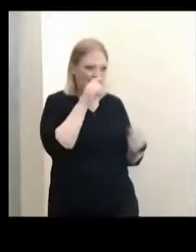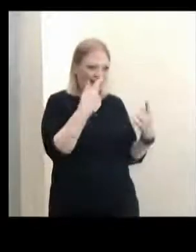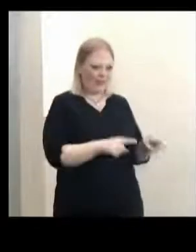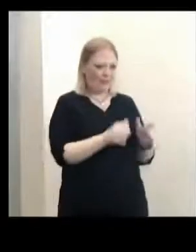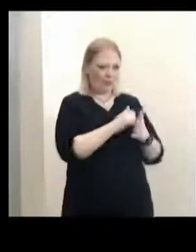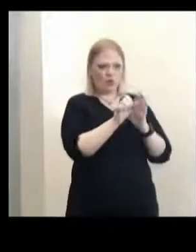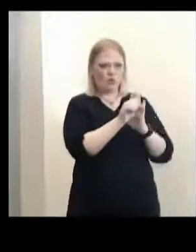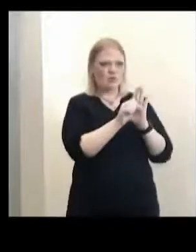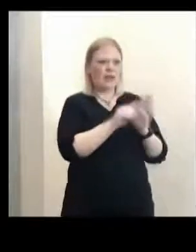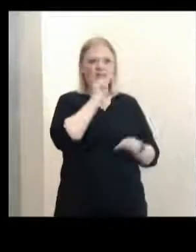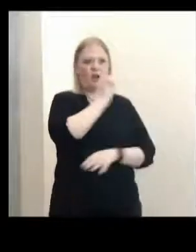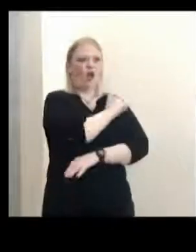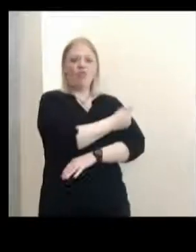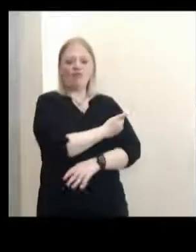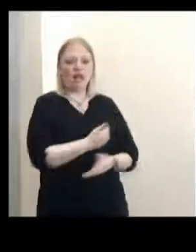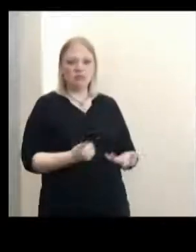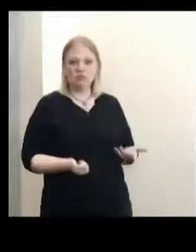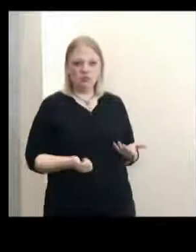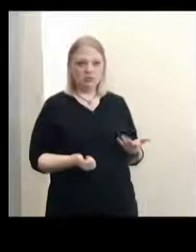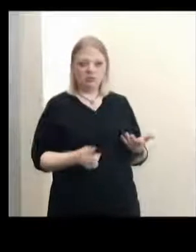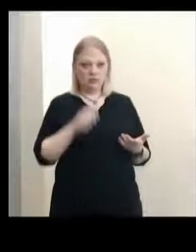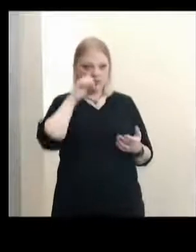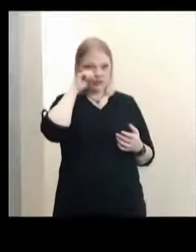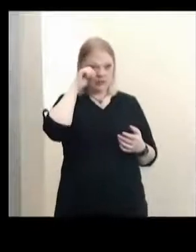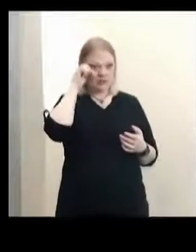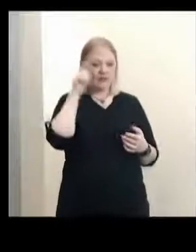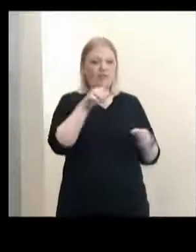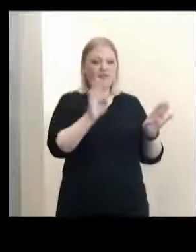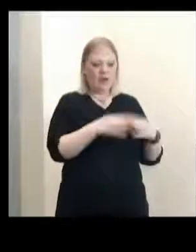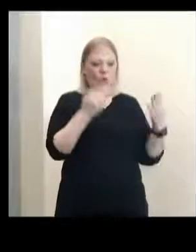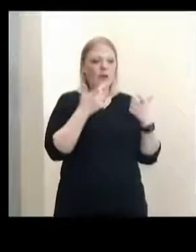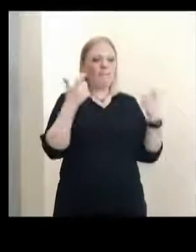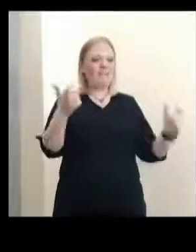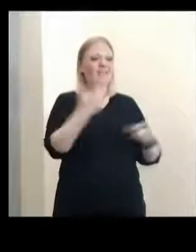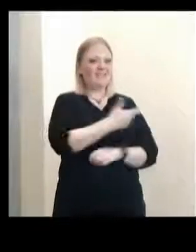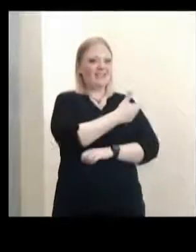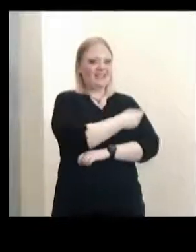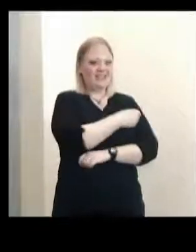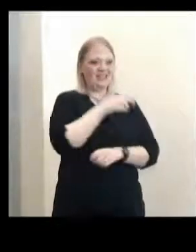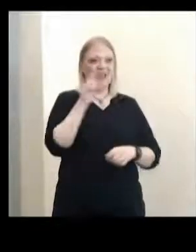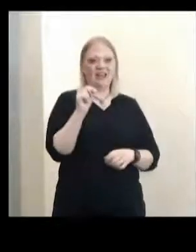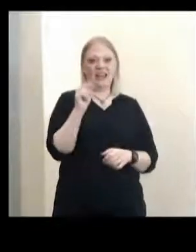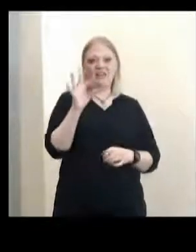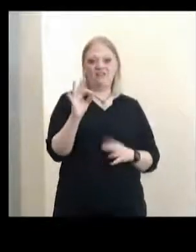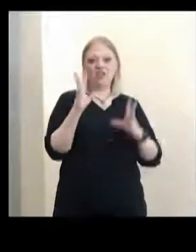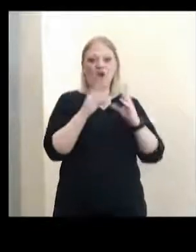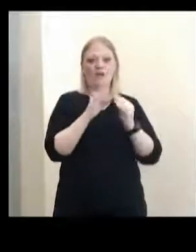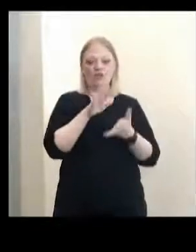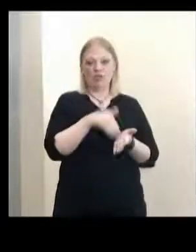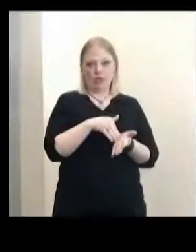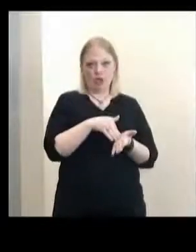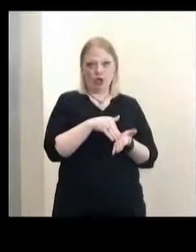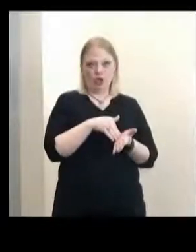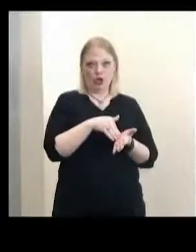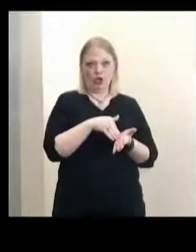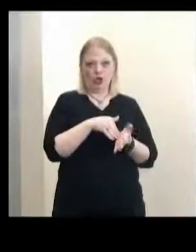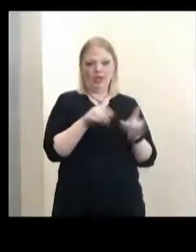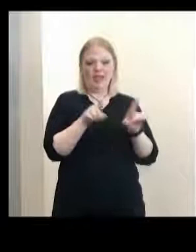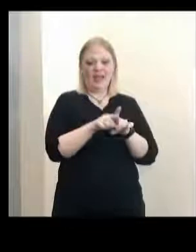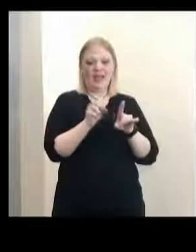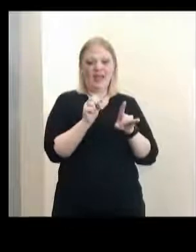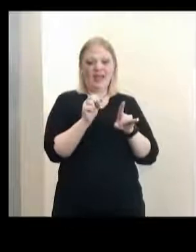has not authorized it. They have opened up a mass vaccination site at the Niagara Falls Conference Center, and as of last,